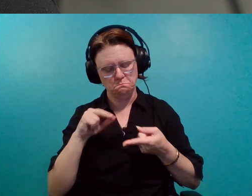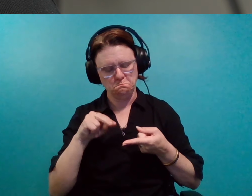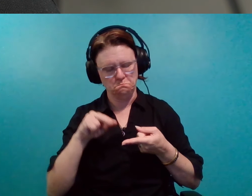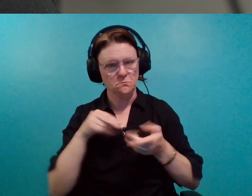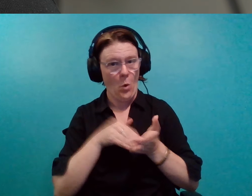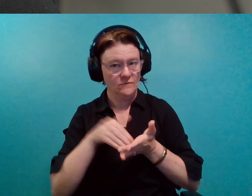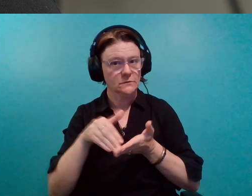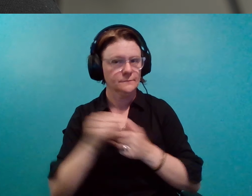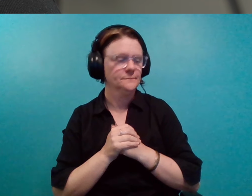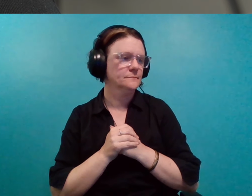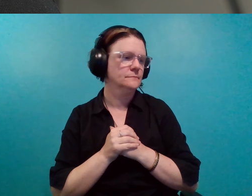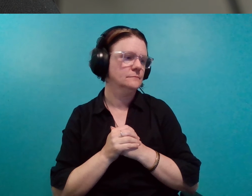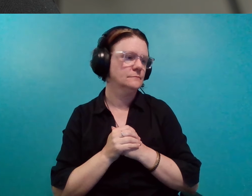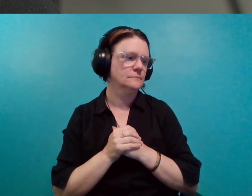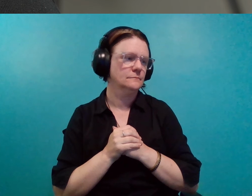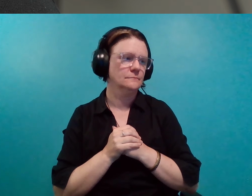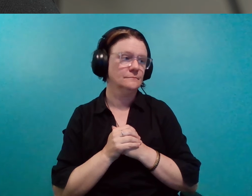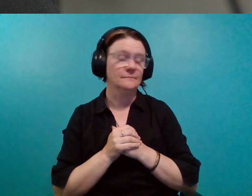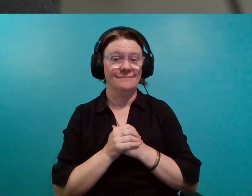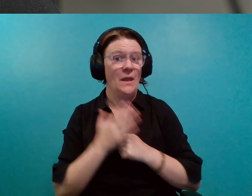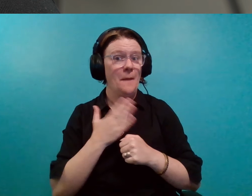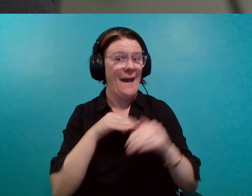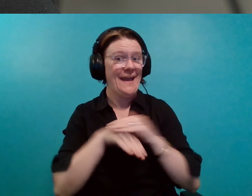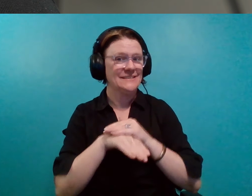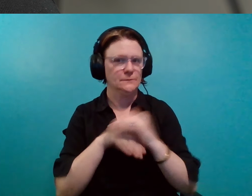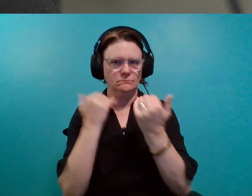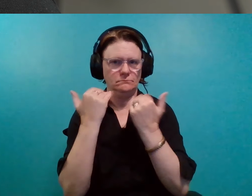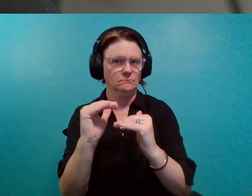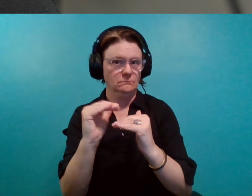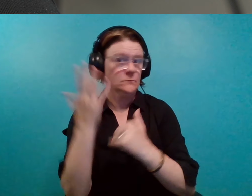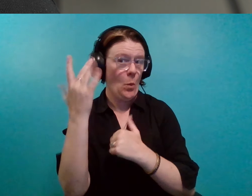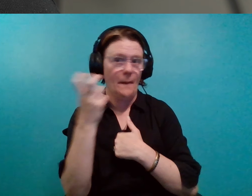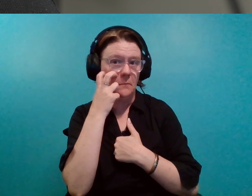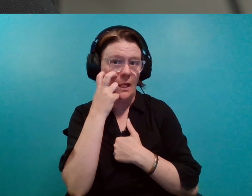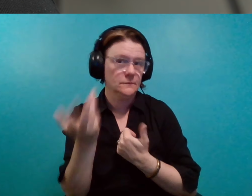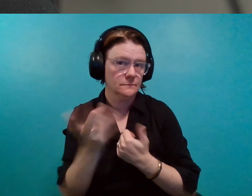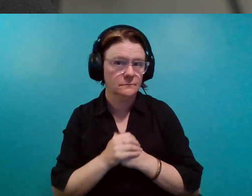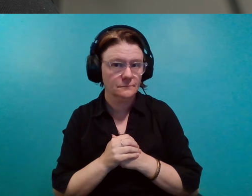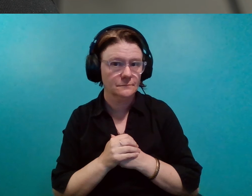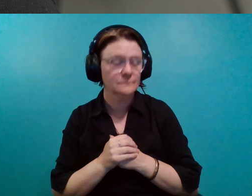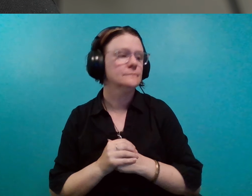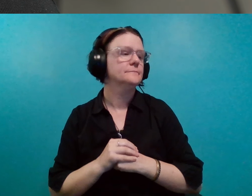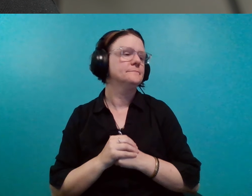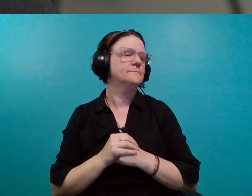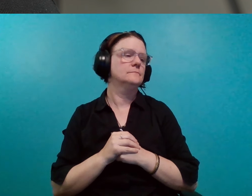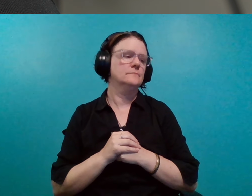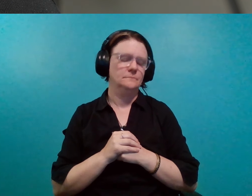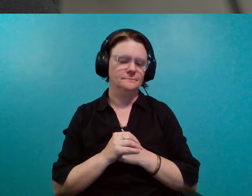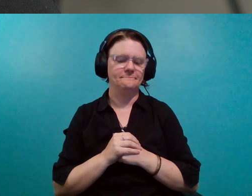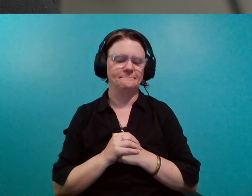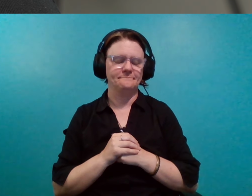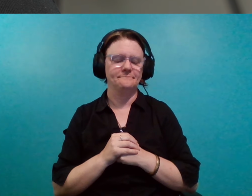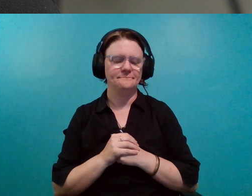regular basis. And there are very limited ways that I can do that as a person who's blind. And